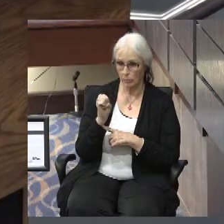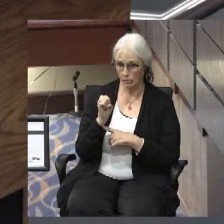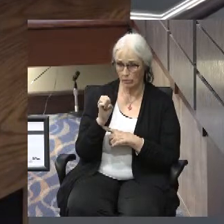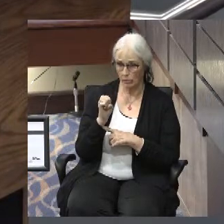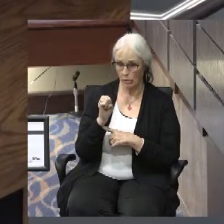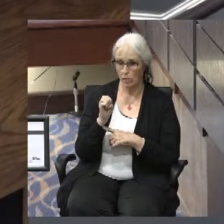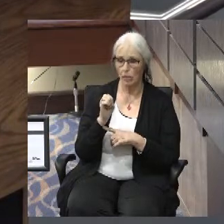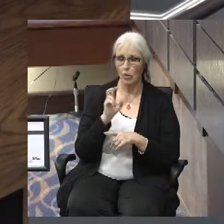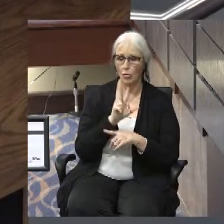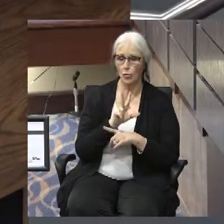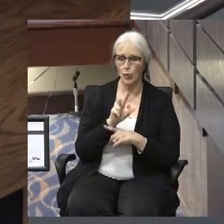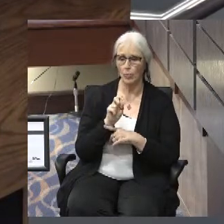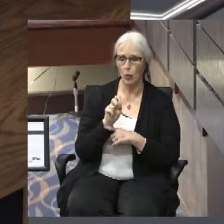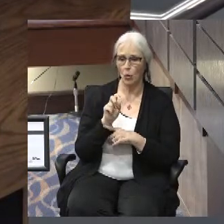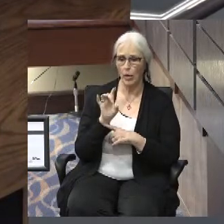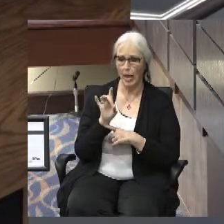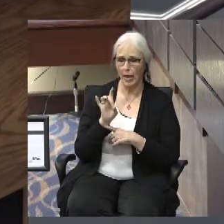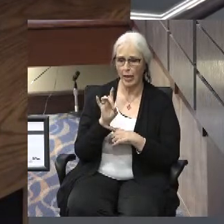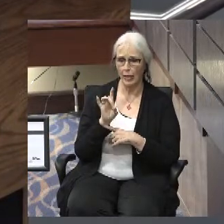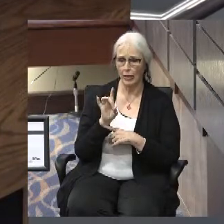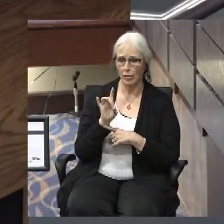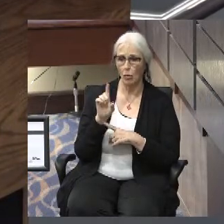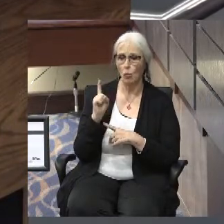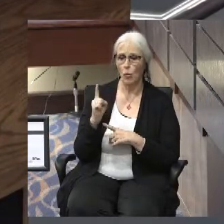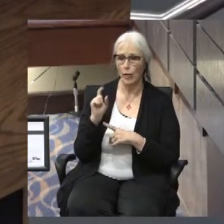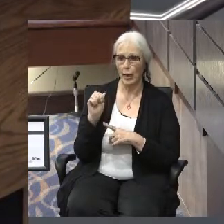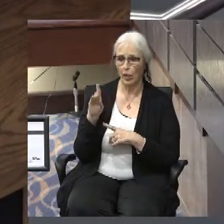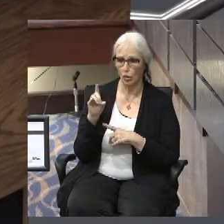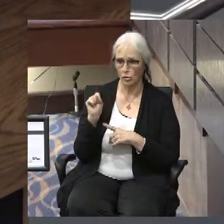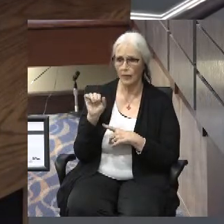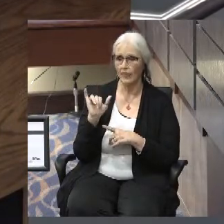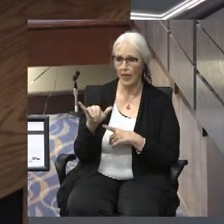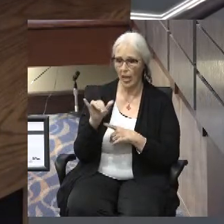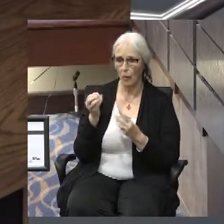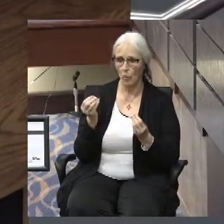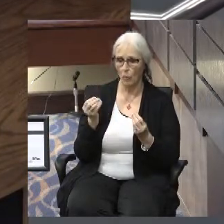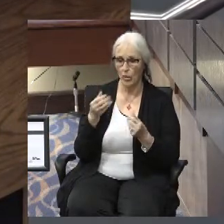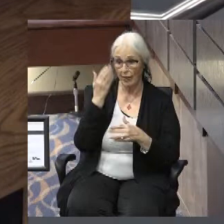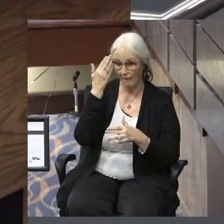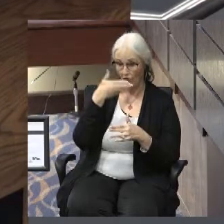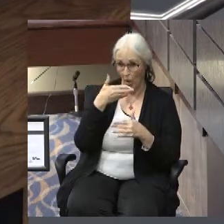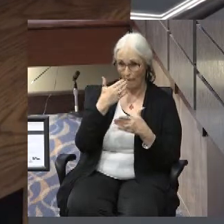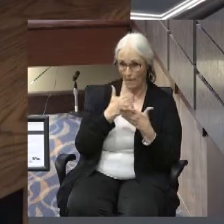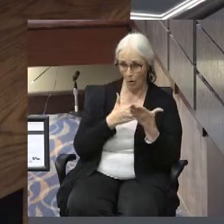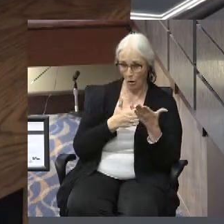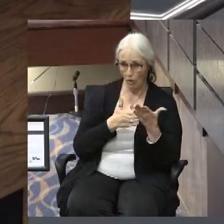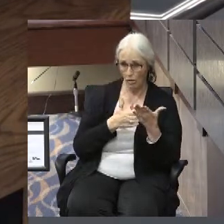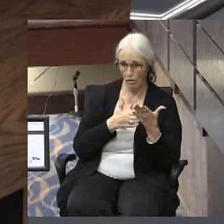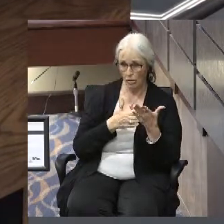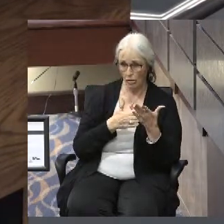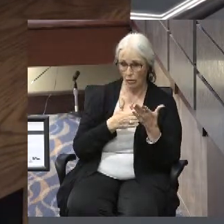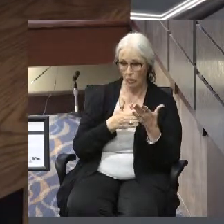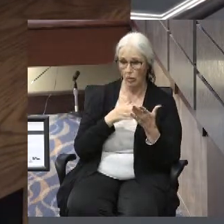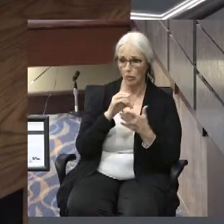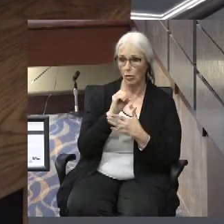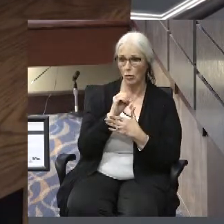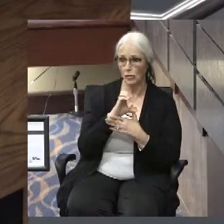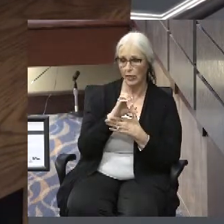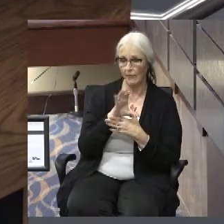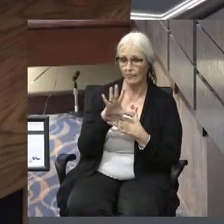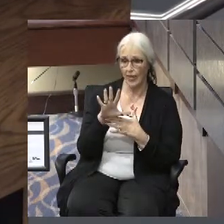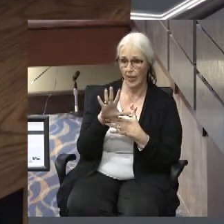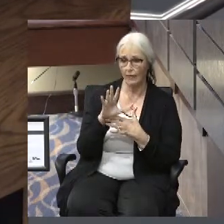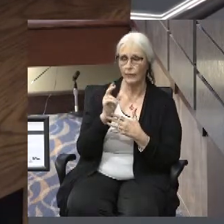on 3.81 acres of that property. And then the front part of the property is Zone C5, which is